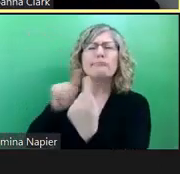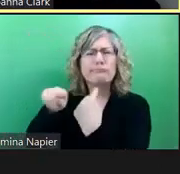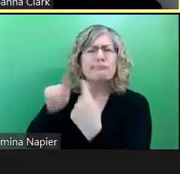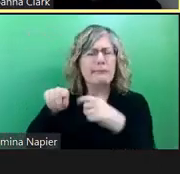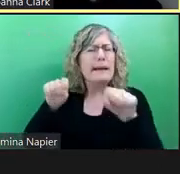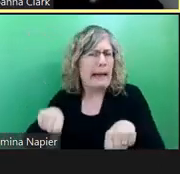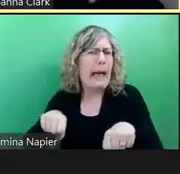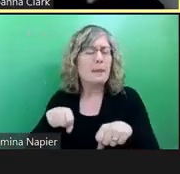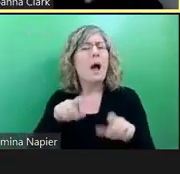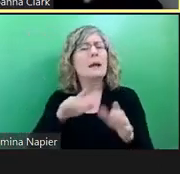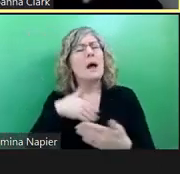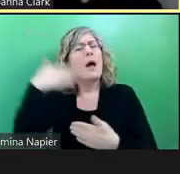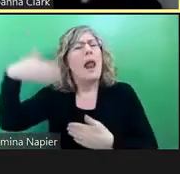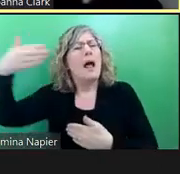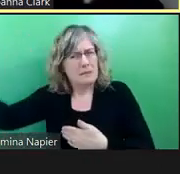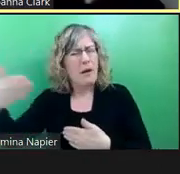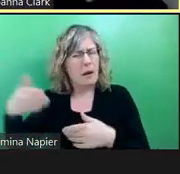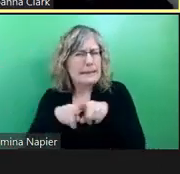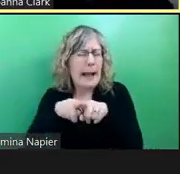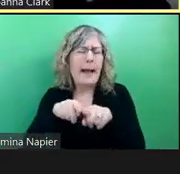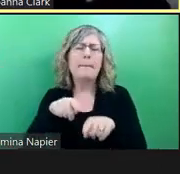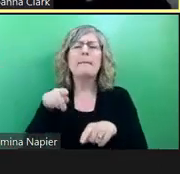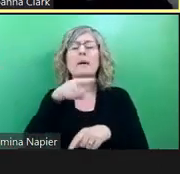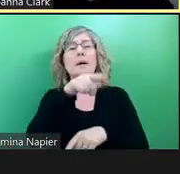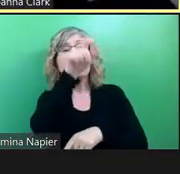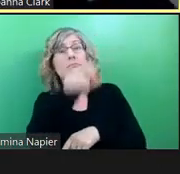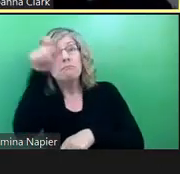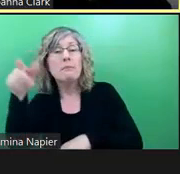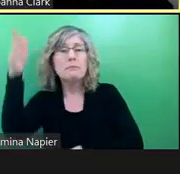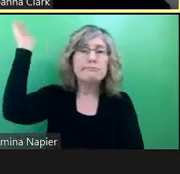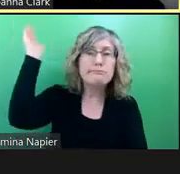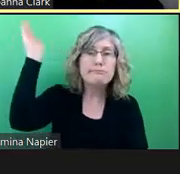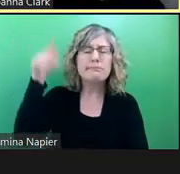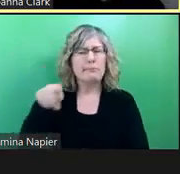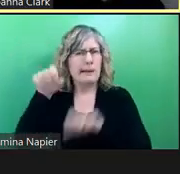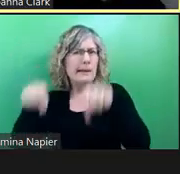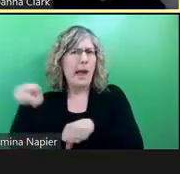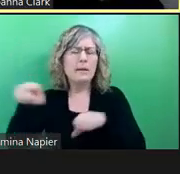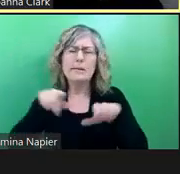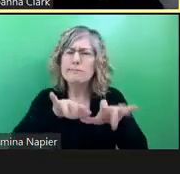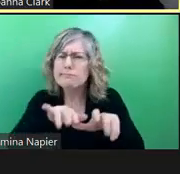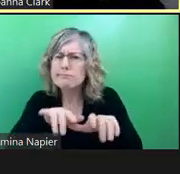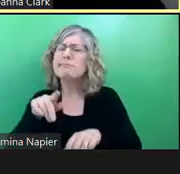to ask questions of the presenters during and after their